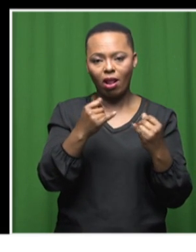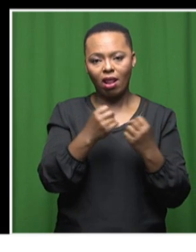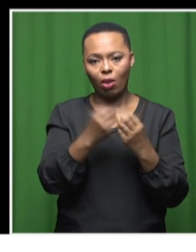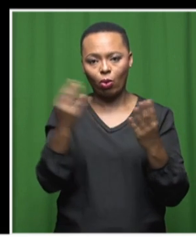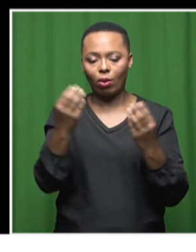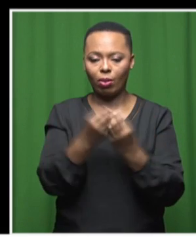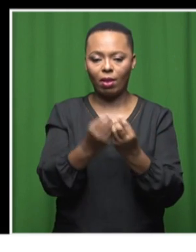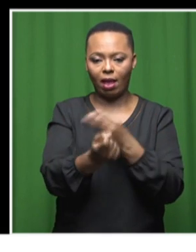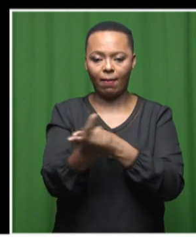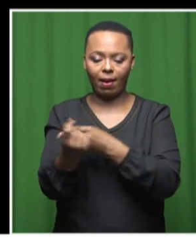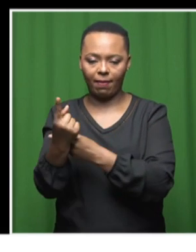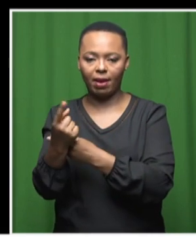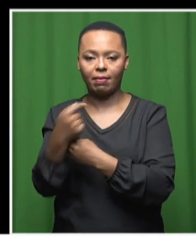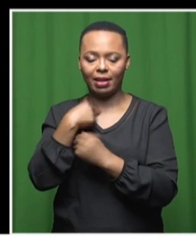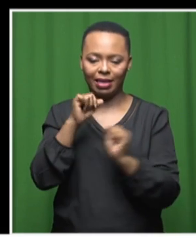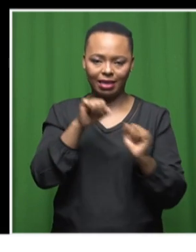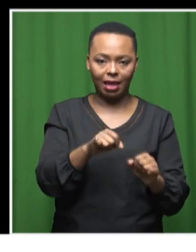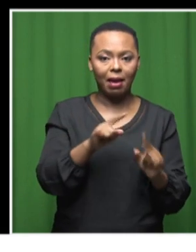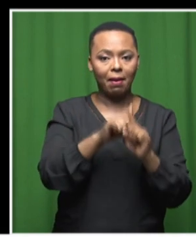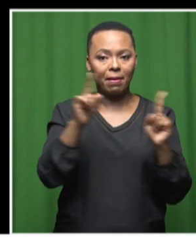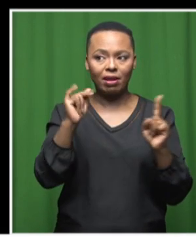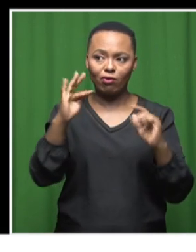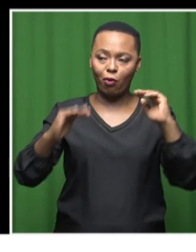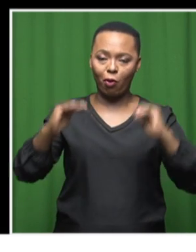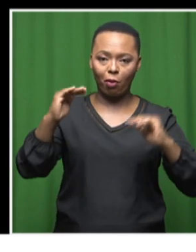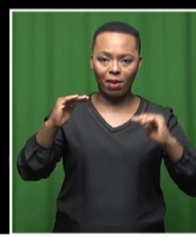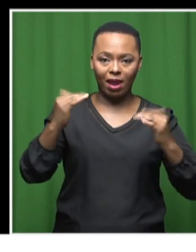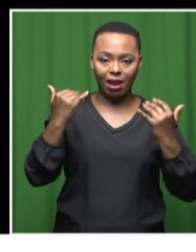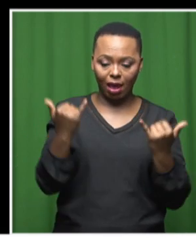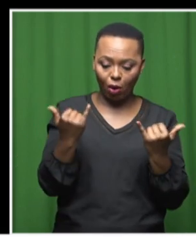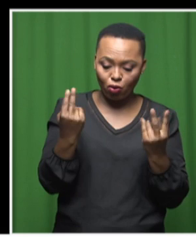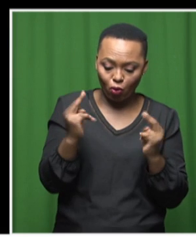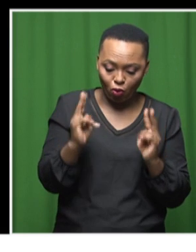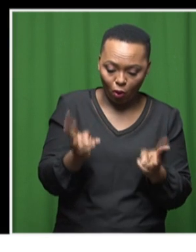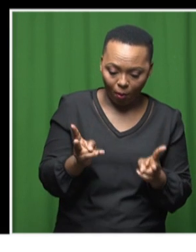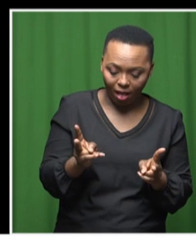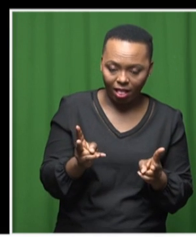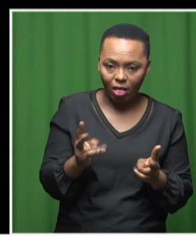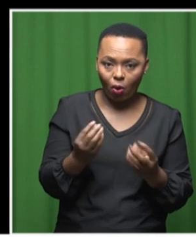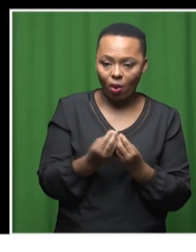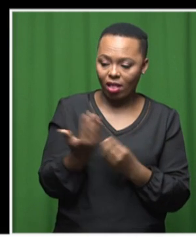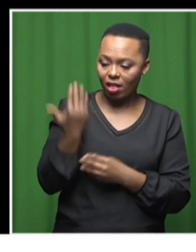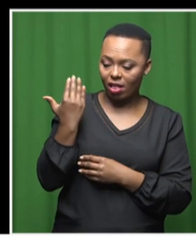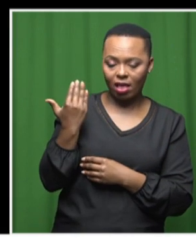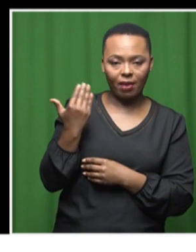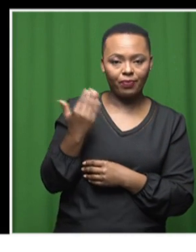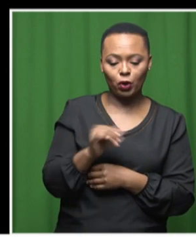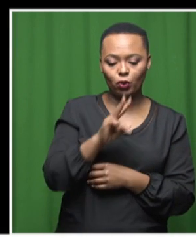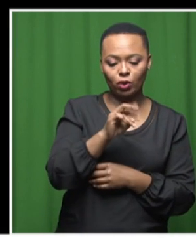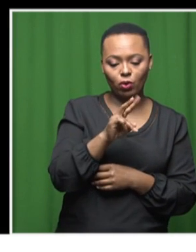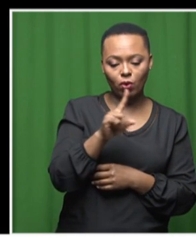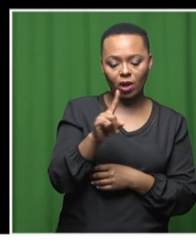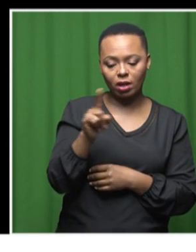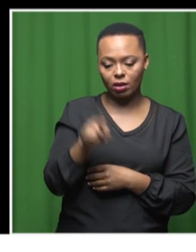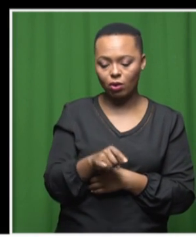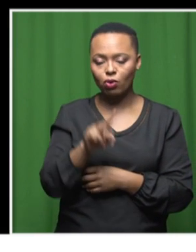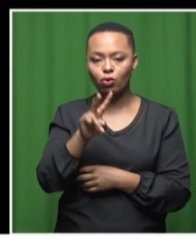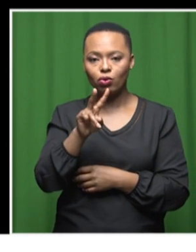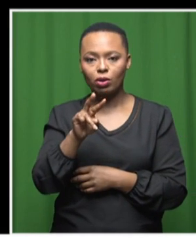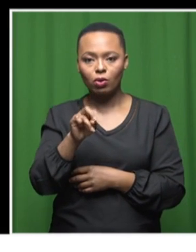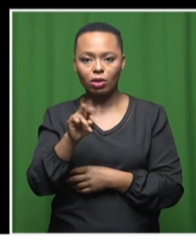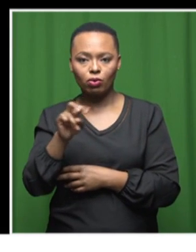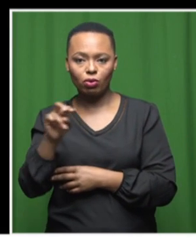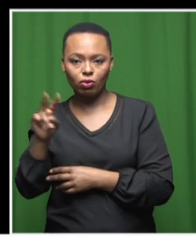I threw it away. But if you compare, the new normal is actually 21-22, and we are now